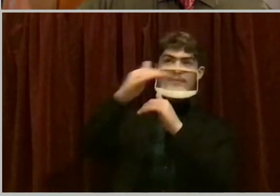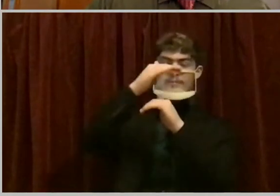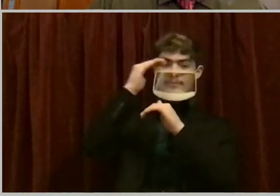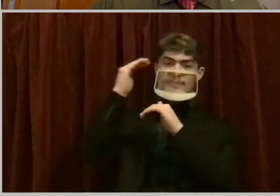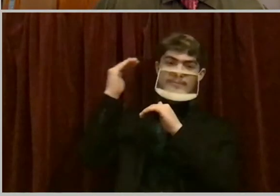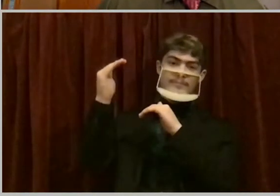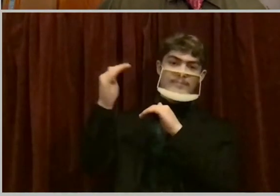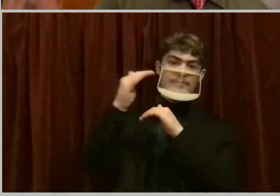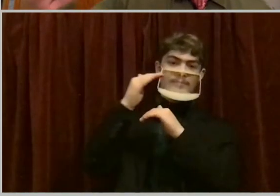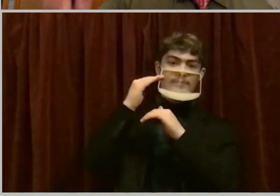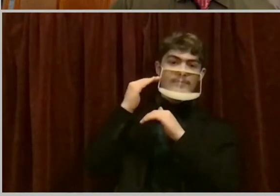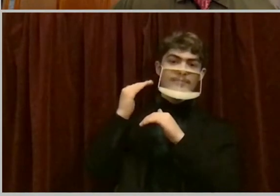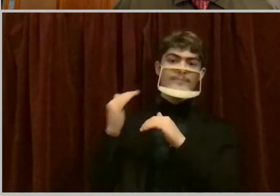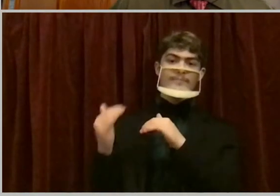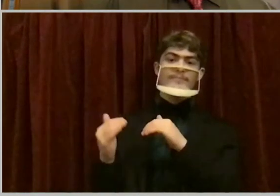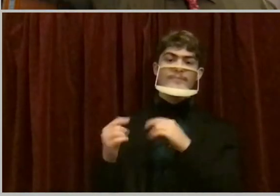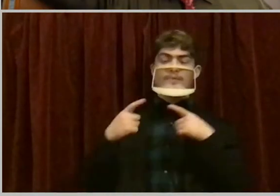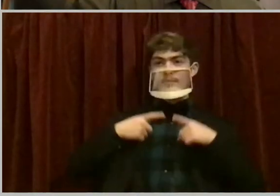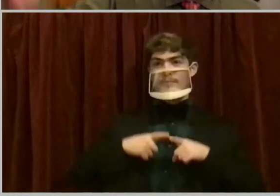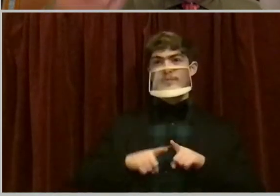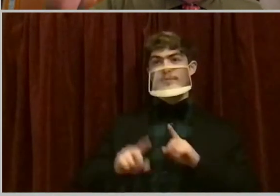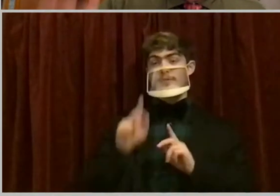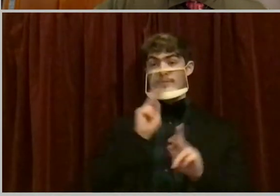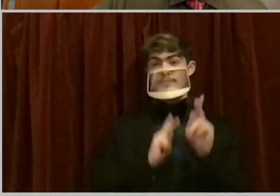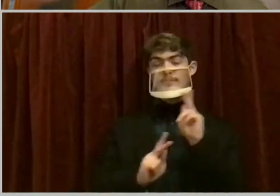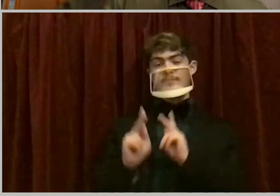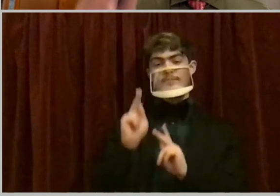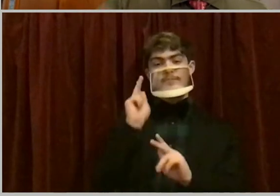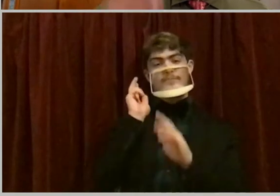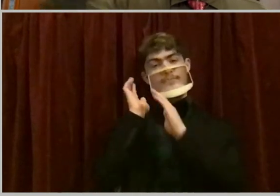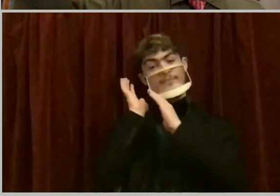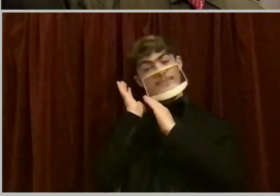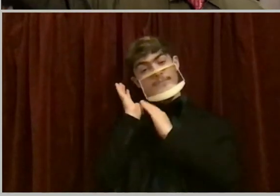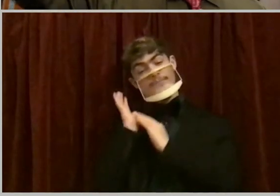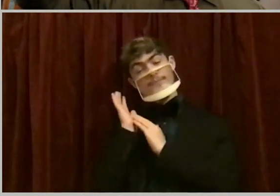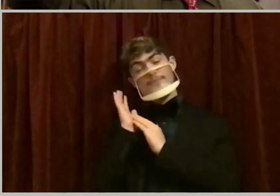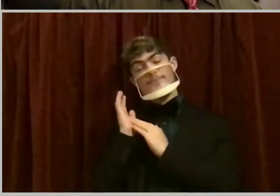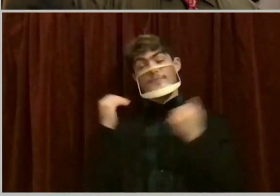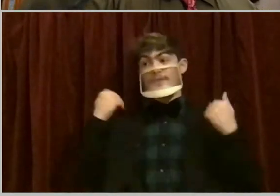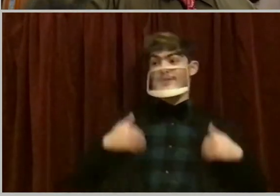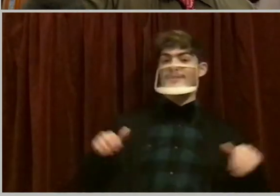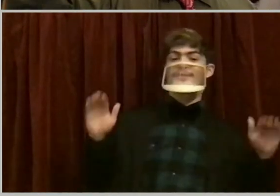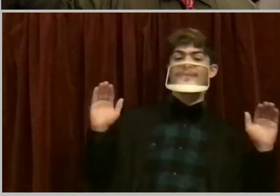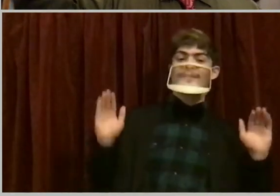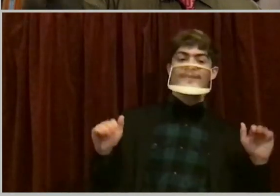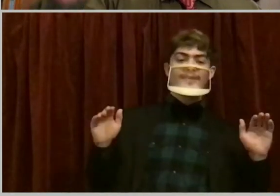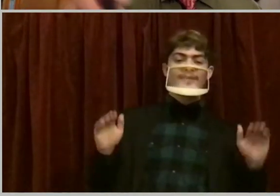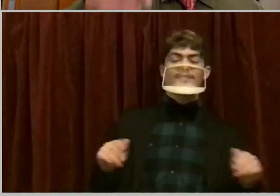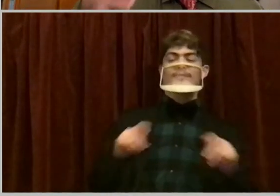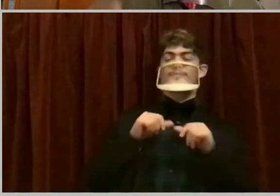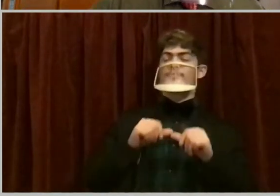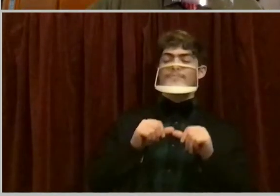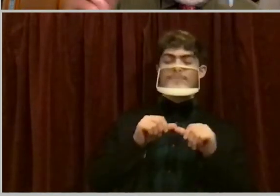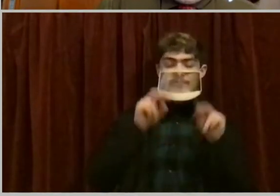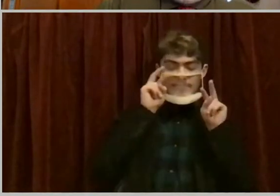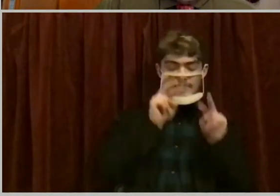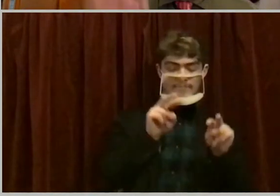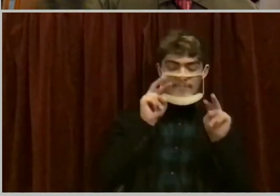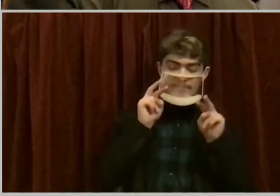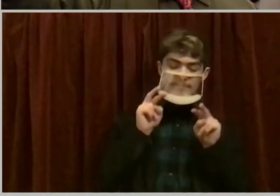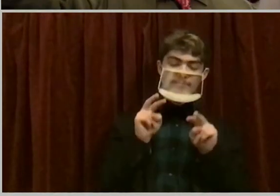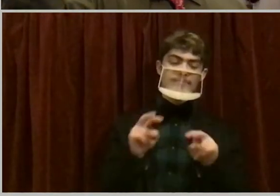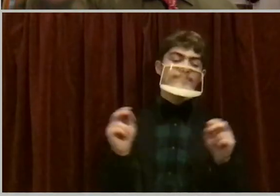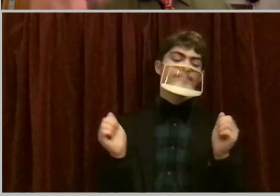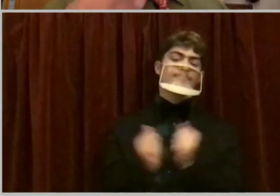all above. While mortals sleep, the angels keep